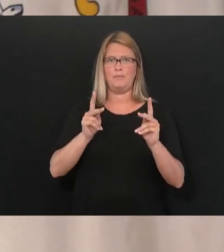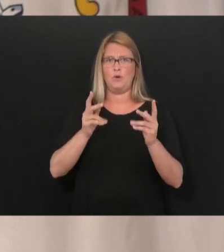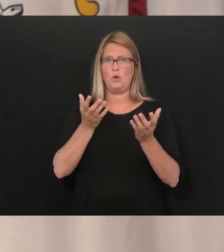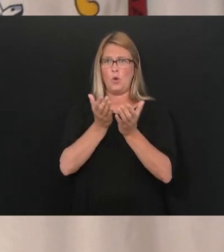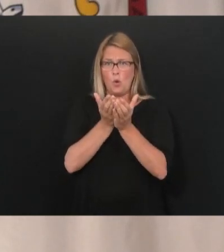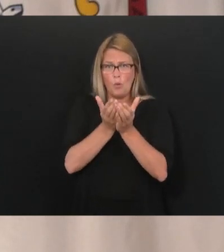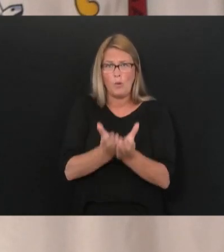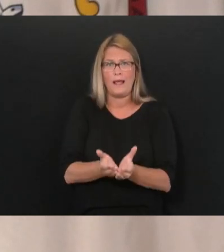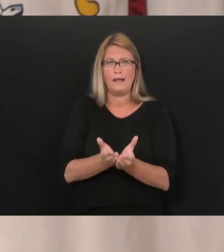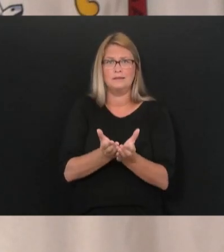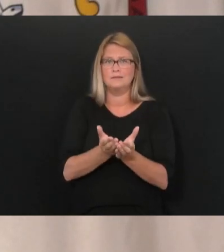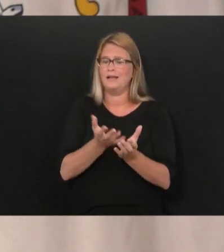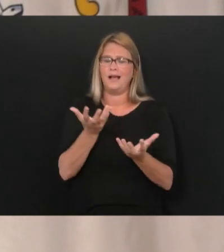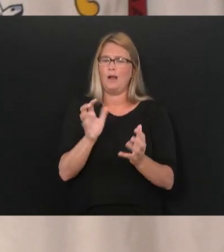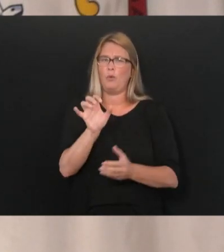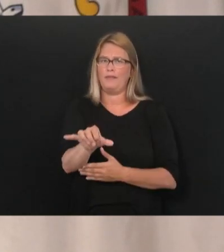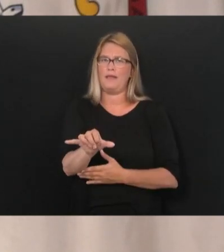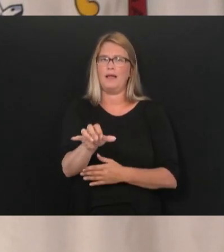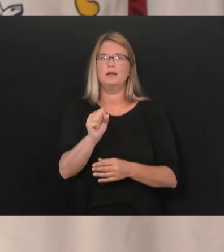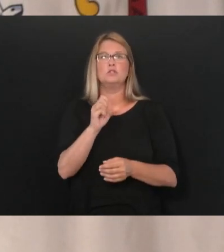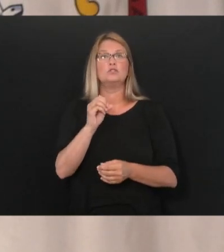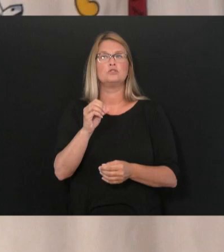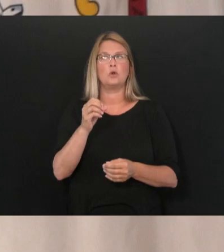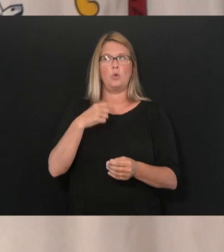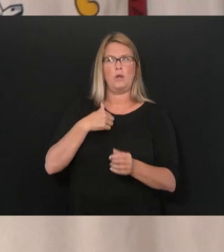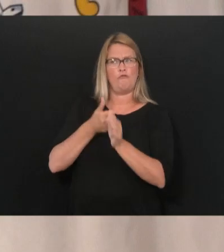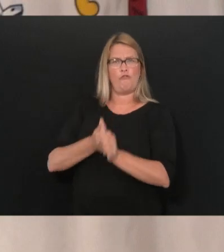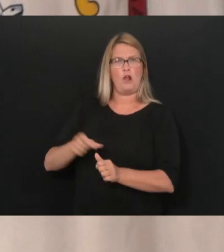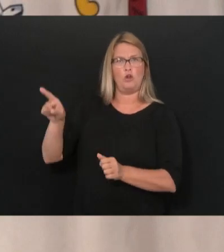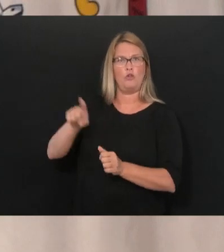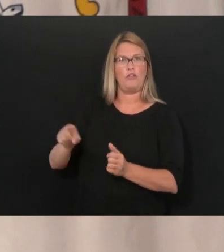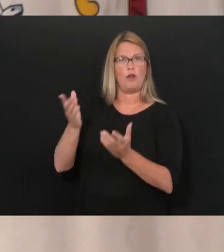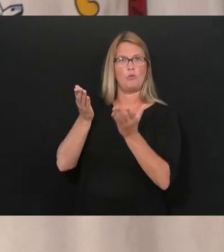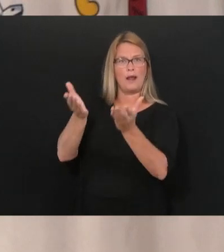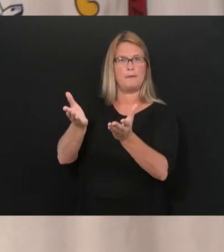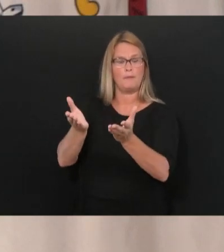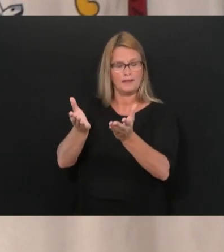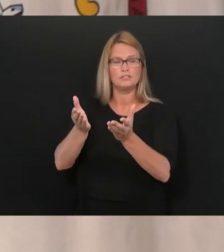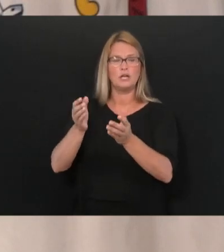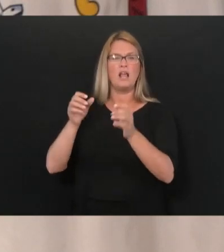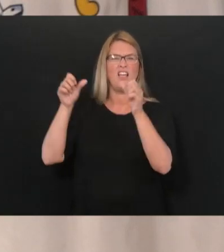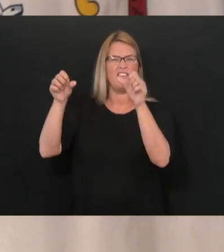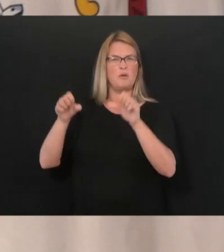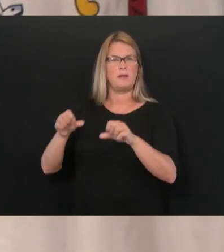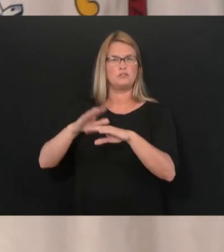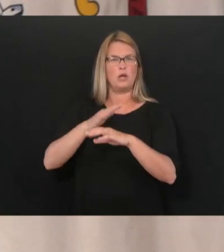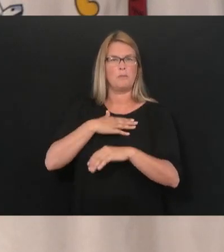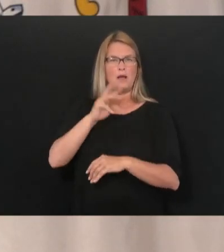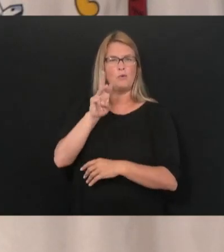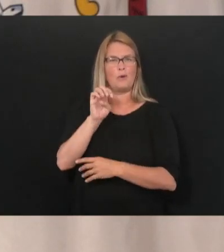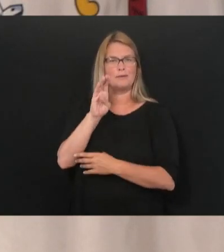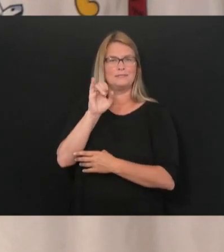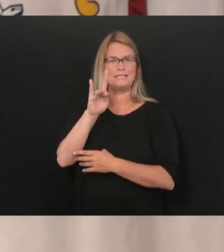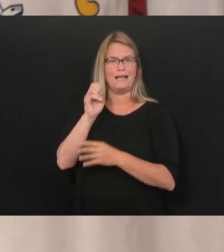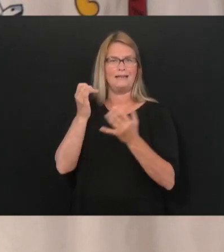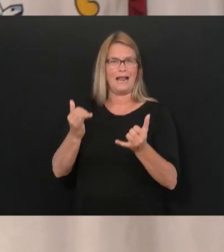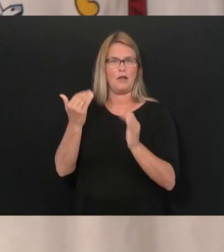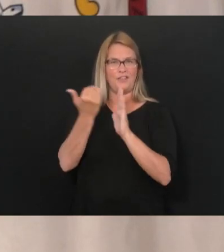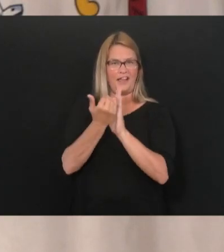raft and everything. And so we listened to those people, and those guidelines will be posted, on my website now,